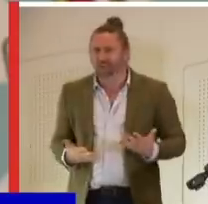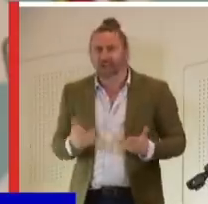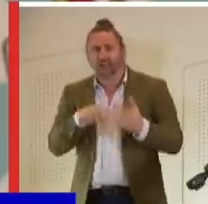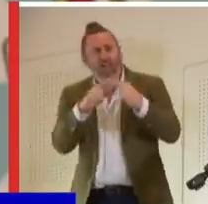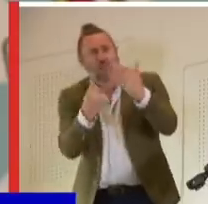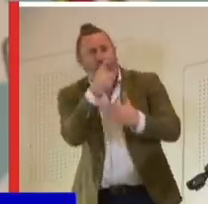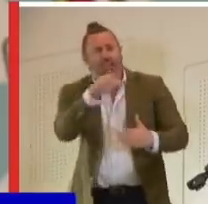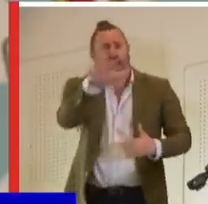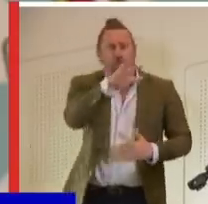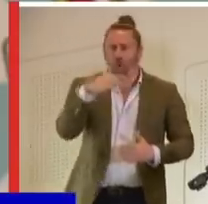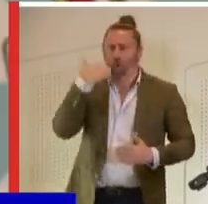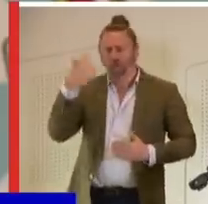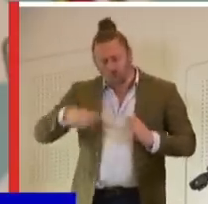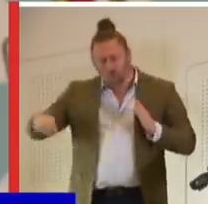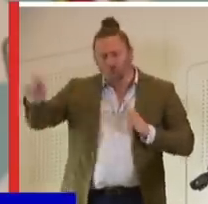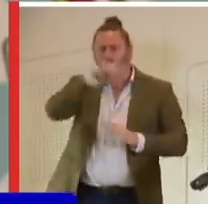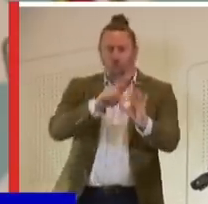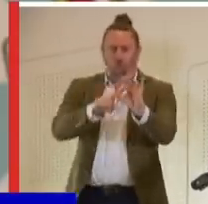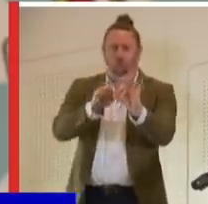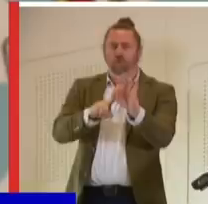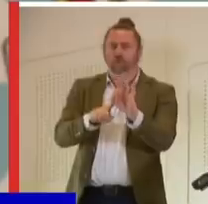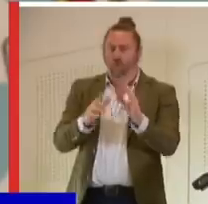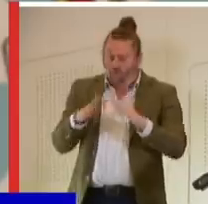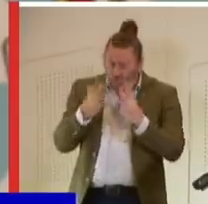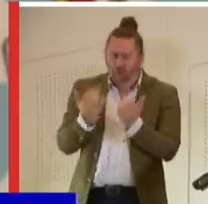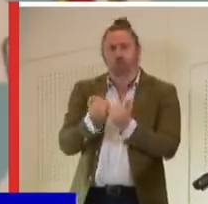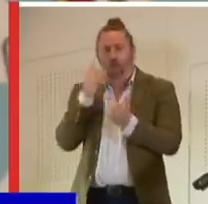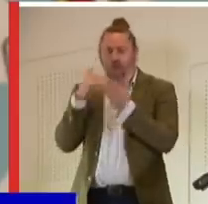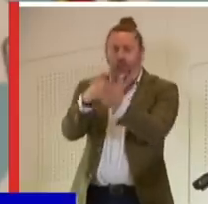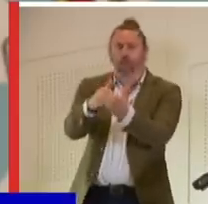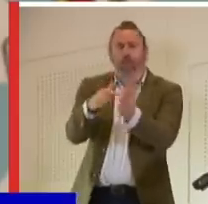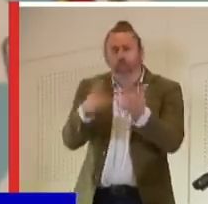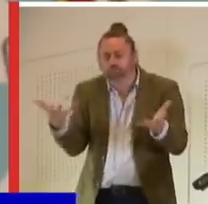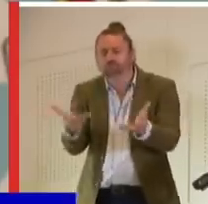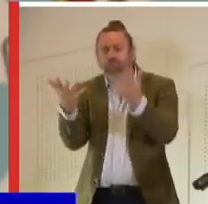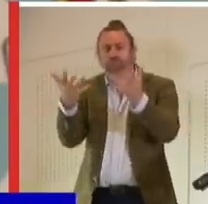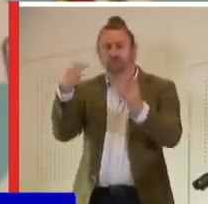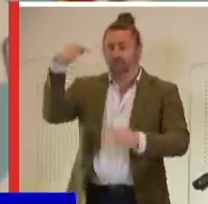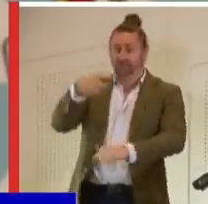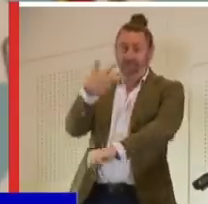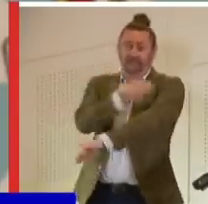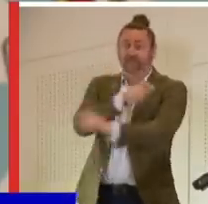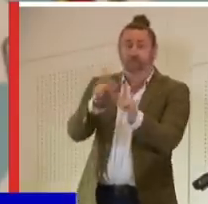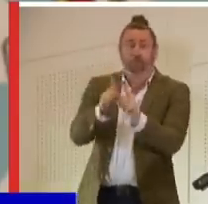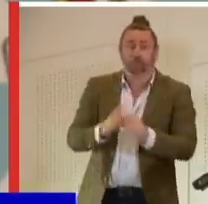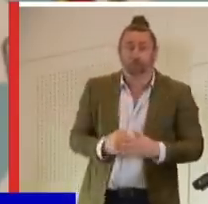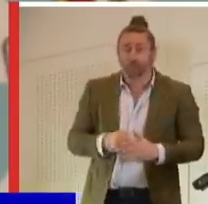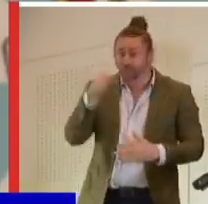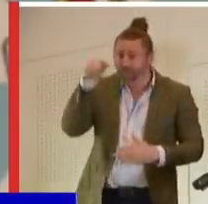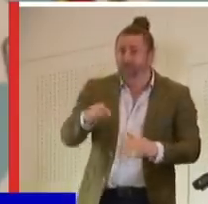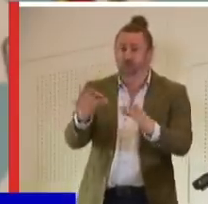storm if we get vaccinated now. So I'm urging Queenslanders, this is your last